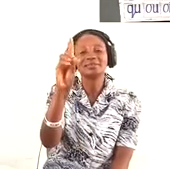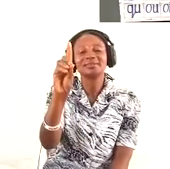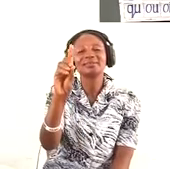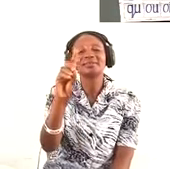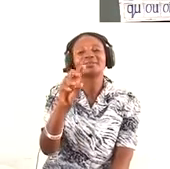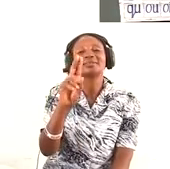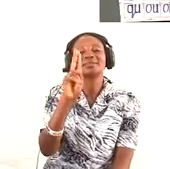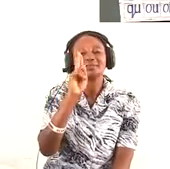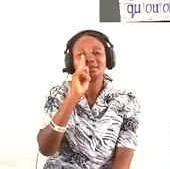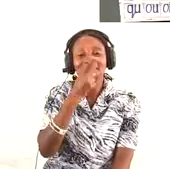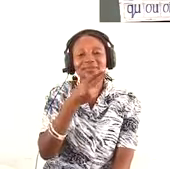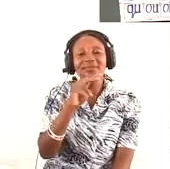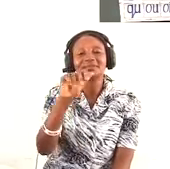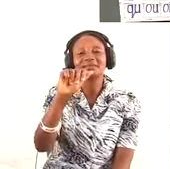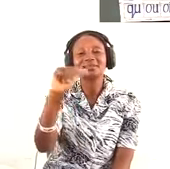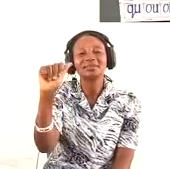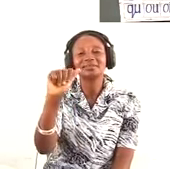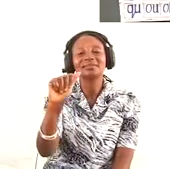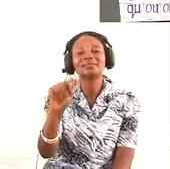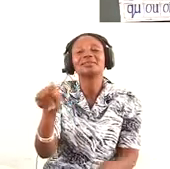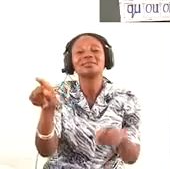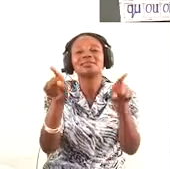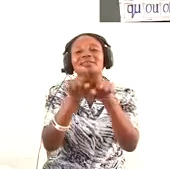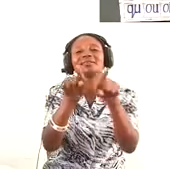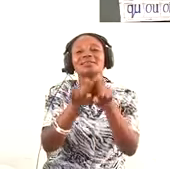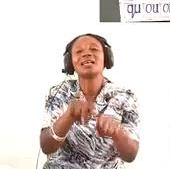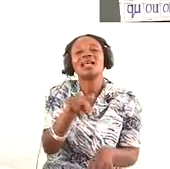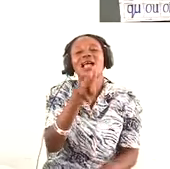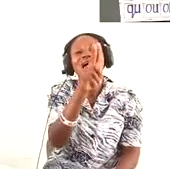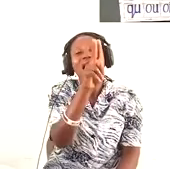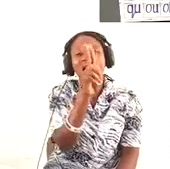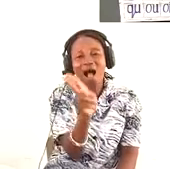try another one again. The same sound.